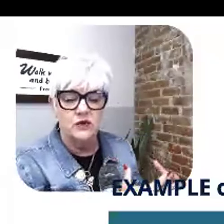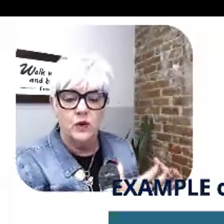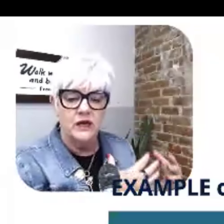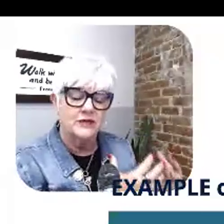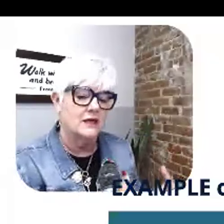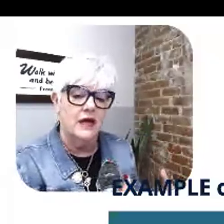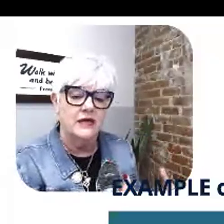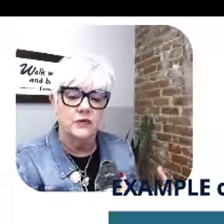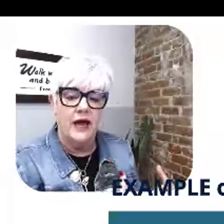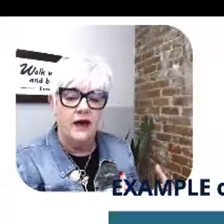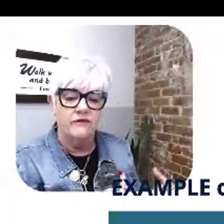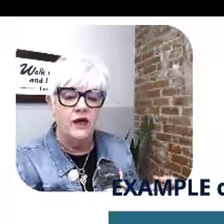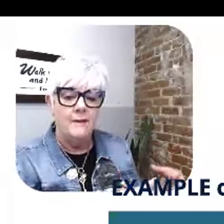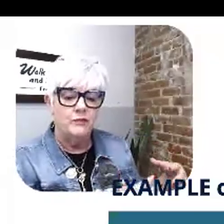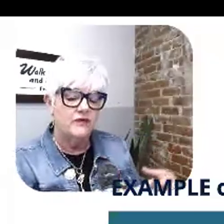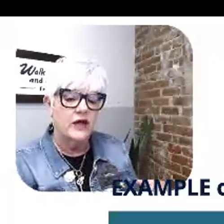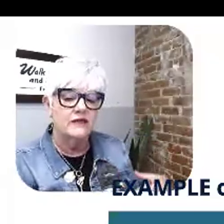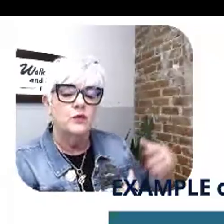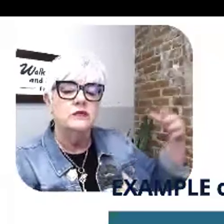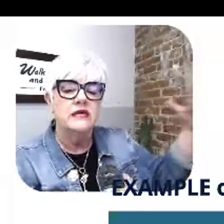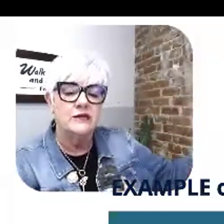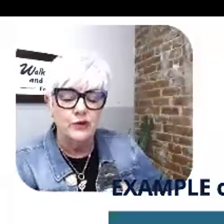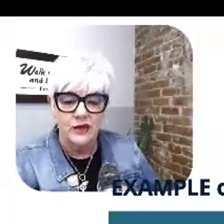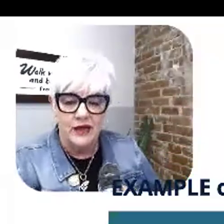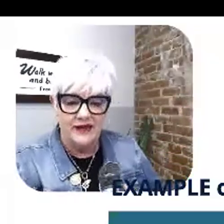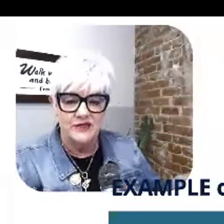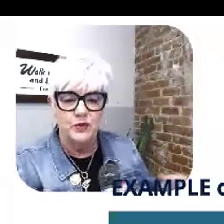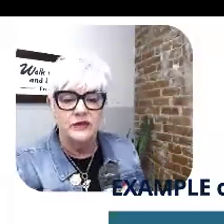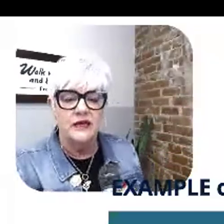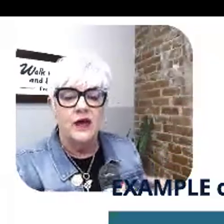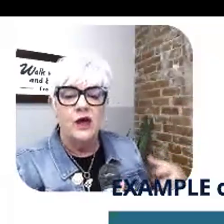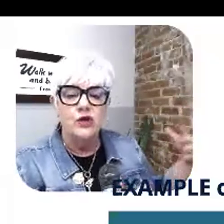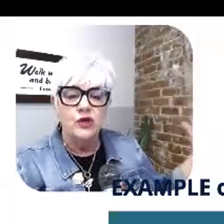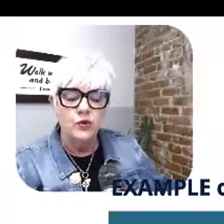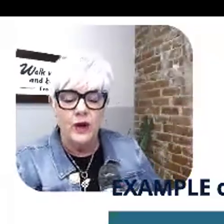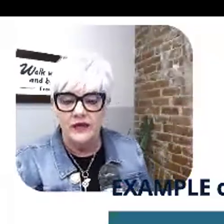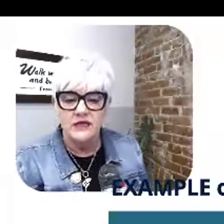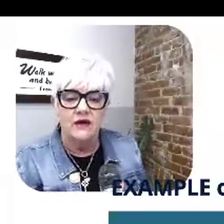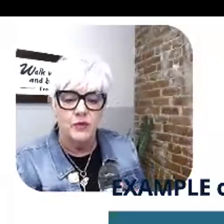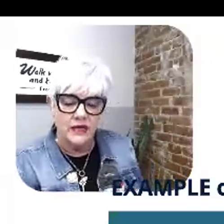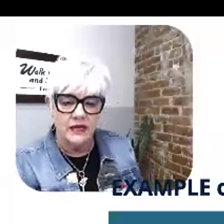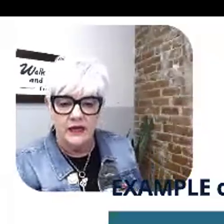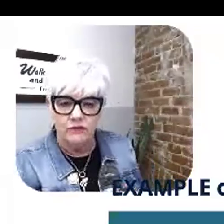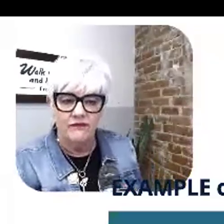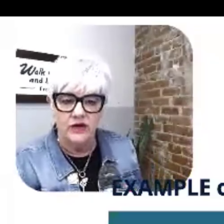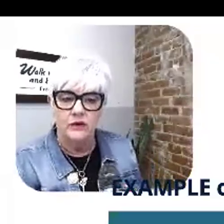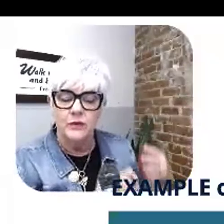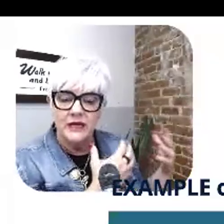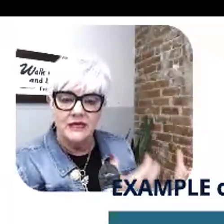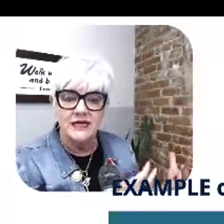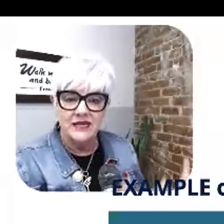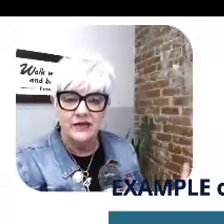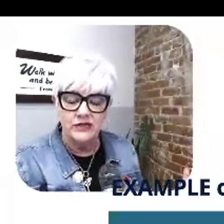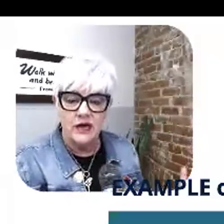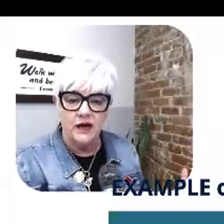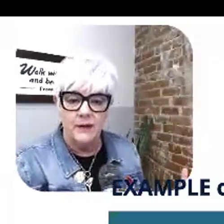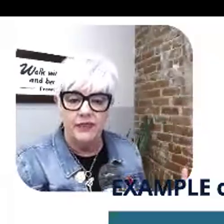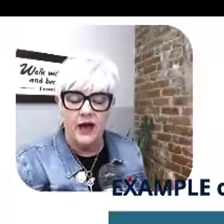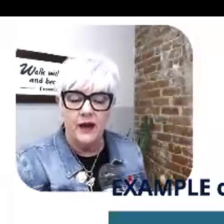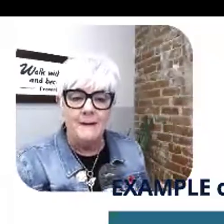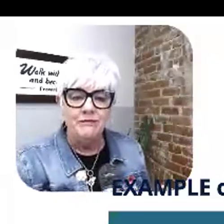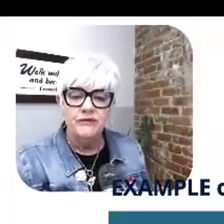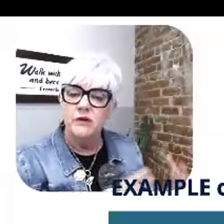into working with the clients we have, we forget that we'll need new clients. We'll need new ways of bringing in revenue, and we need to continue to talk